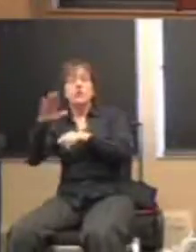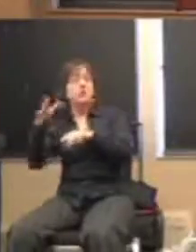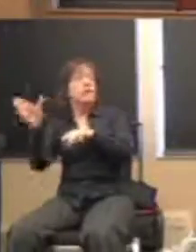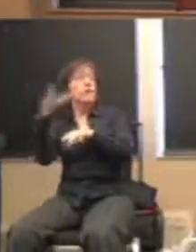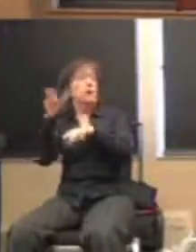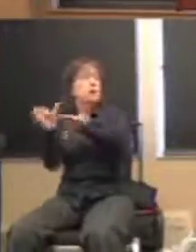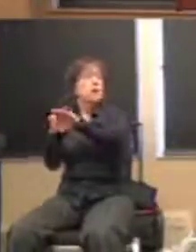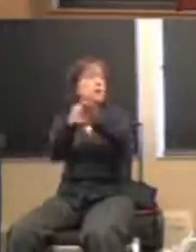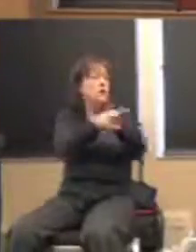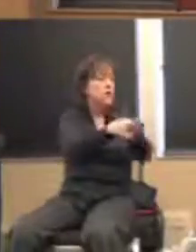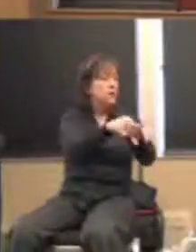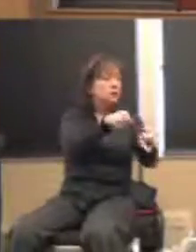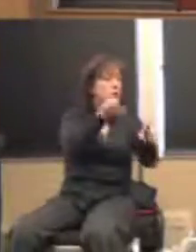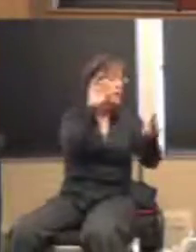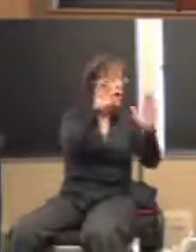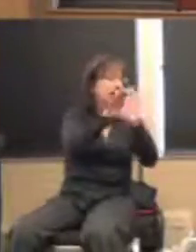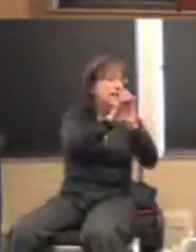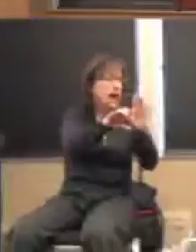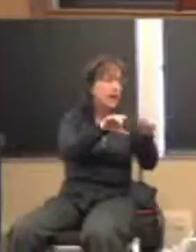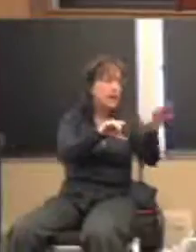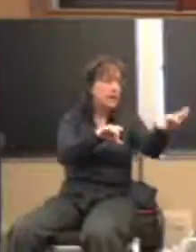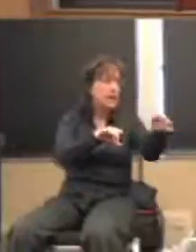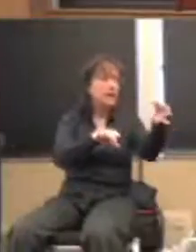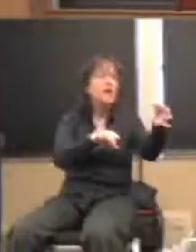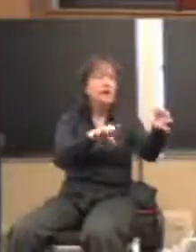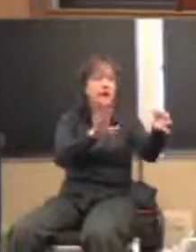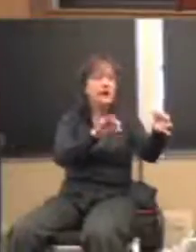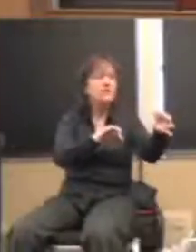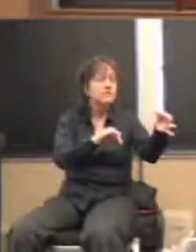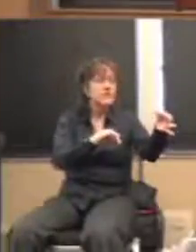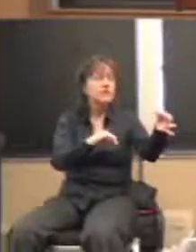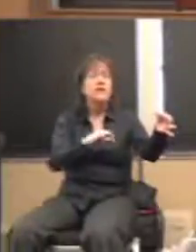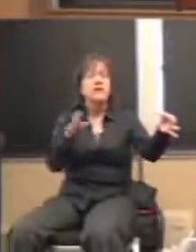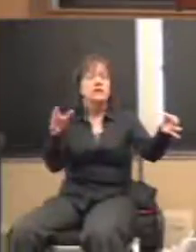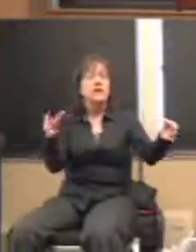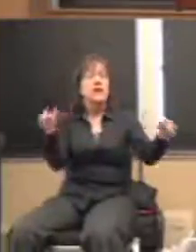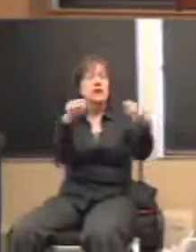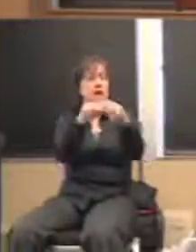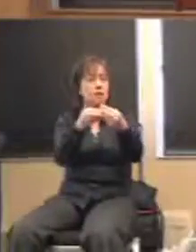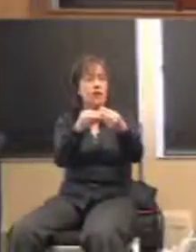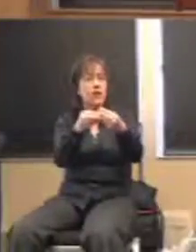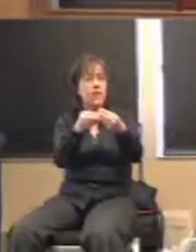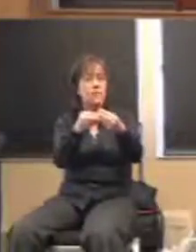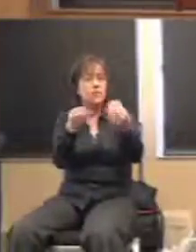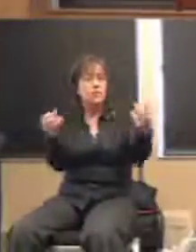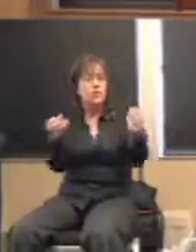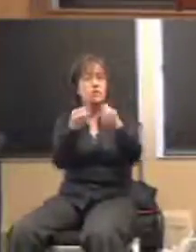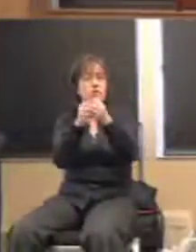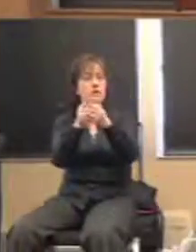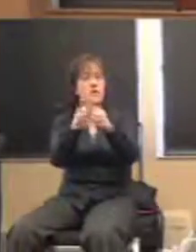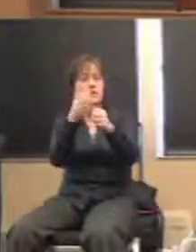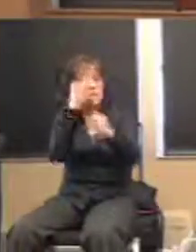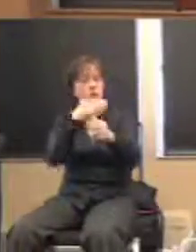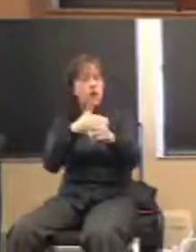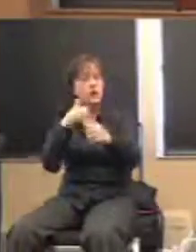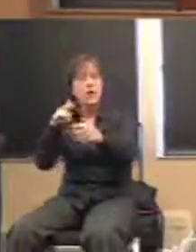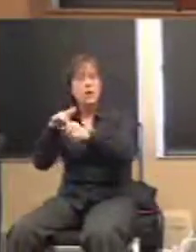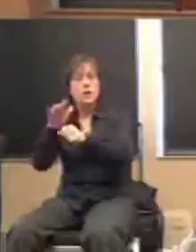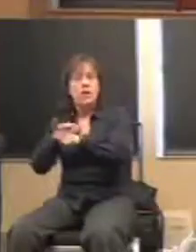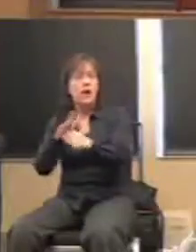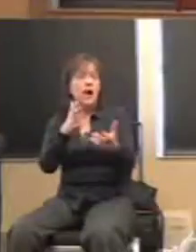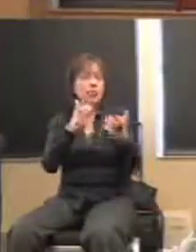icon, and then I have the icon, and I pick up the item, and I pair them in front of her. Pop. I want